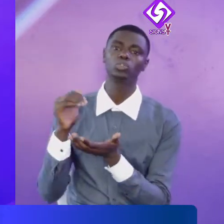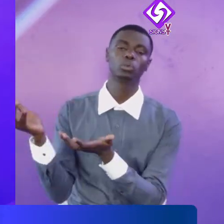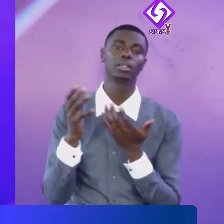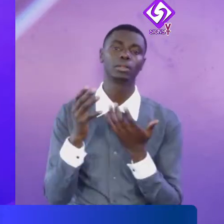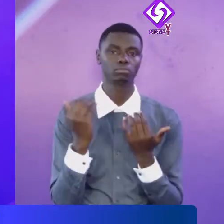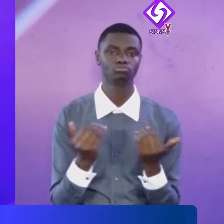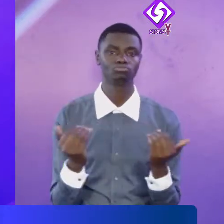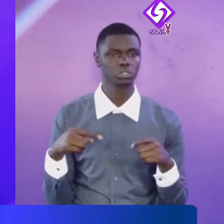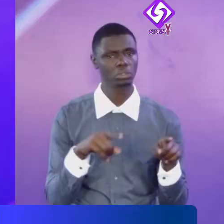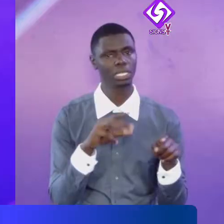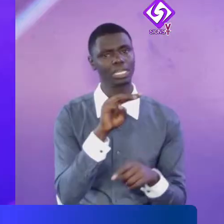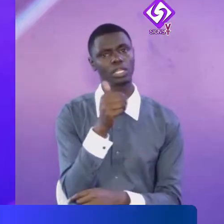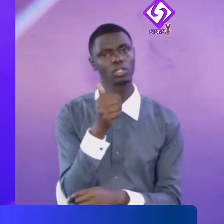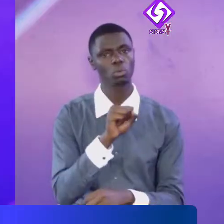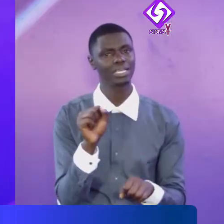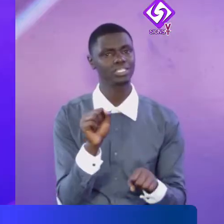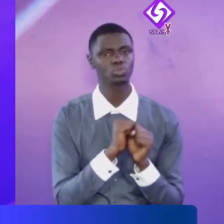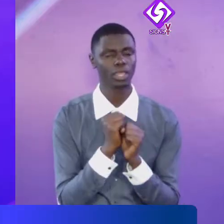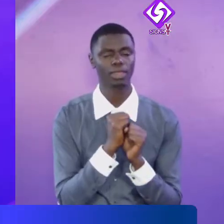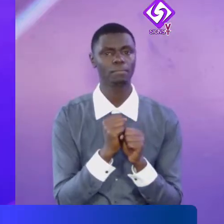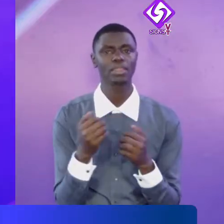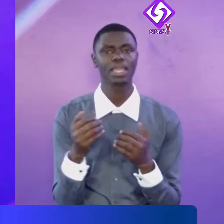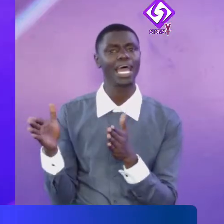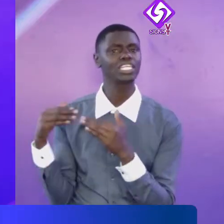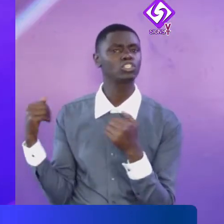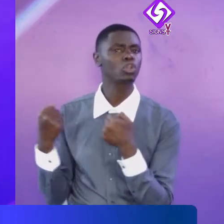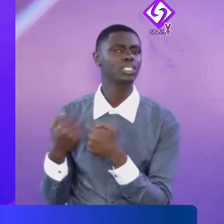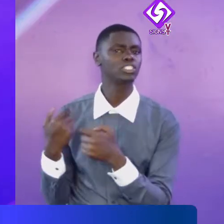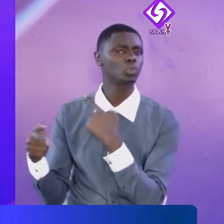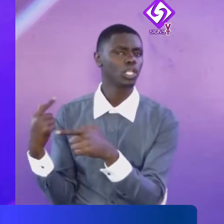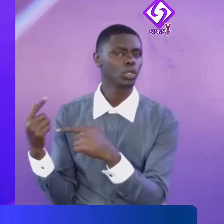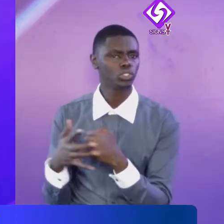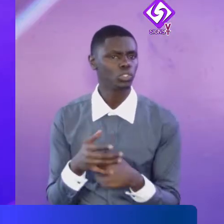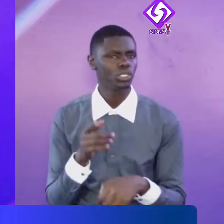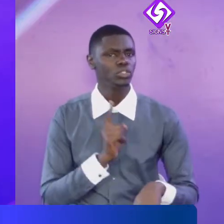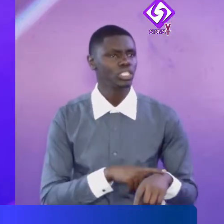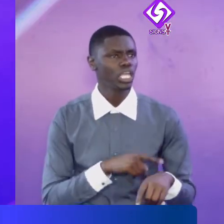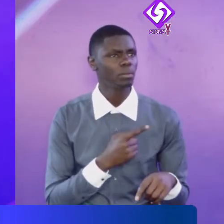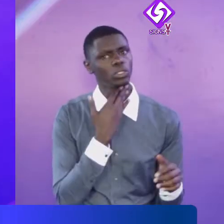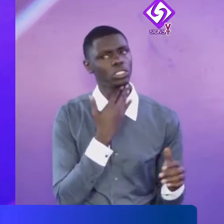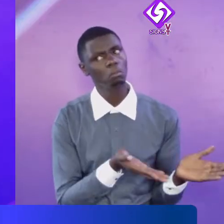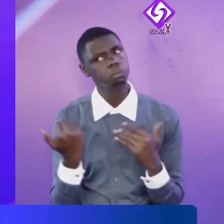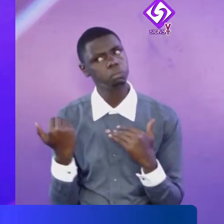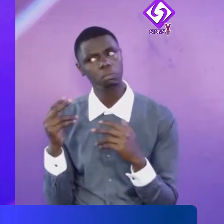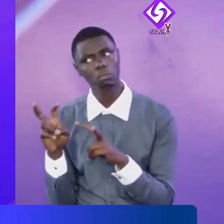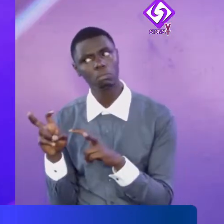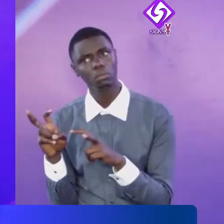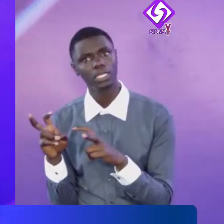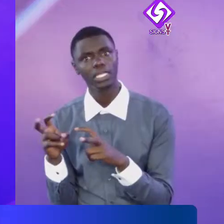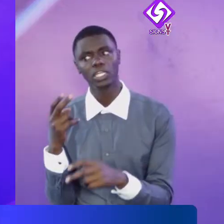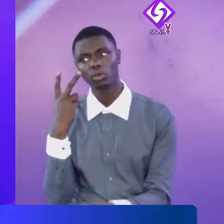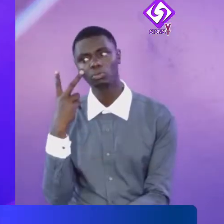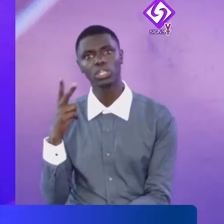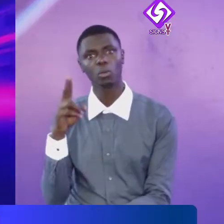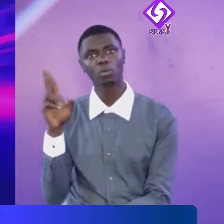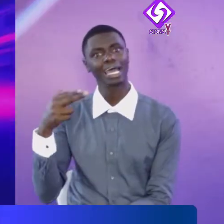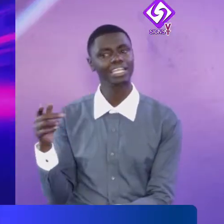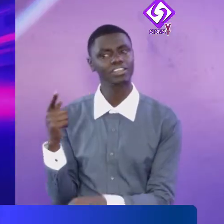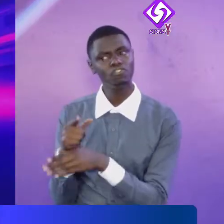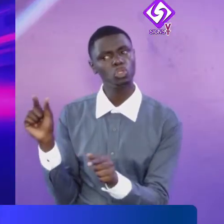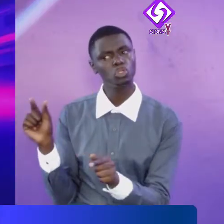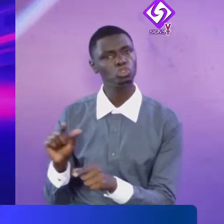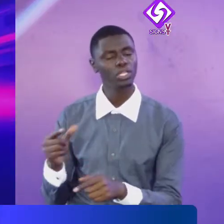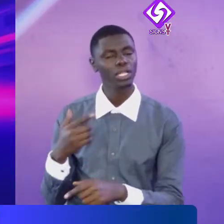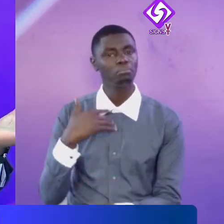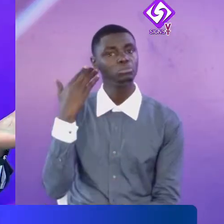to mass together, and Arsenal was playing. So when the time I was going to watch Arsenal, I was just watching what? Highlights. In fact, I don't know how the 2